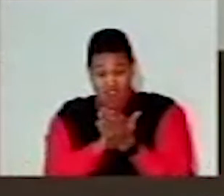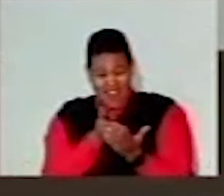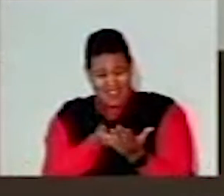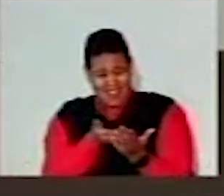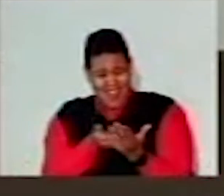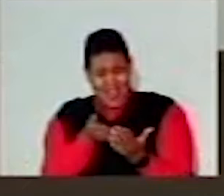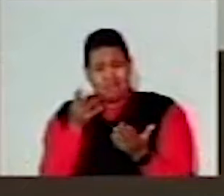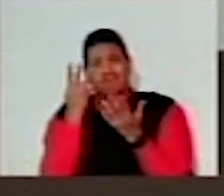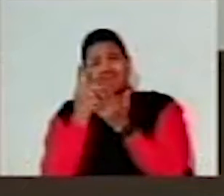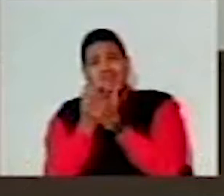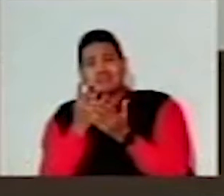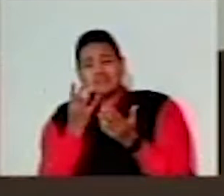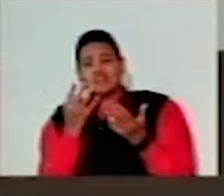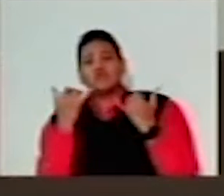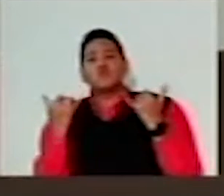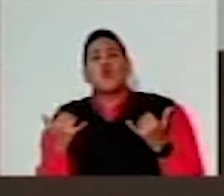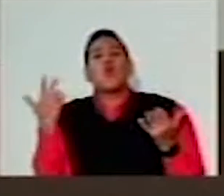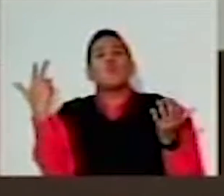that nearly